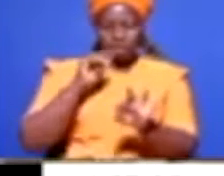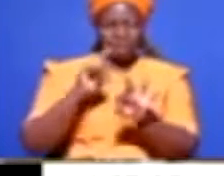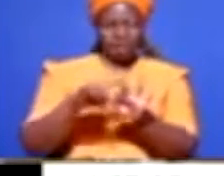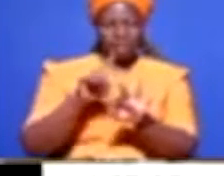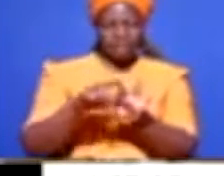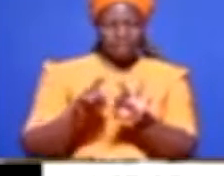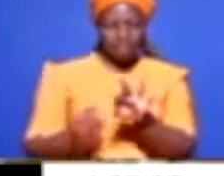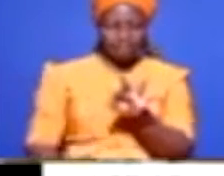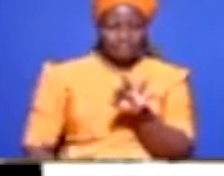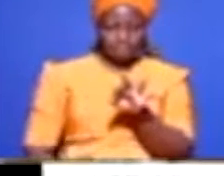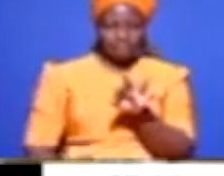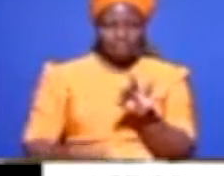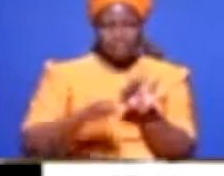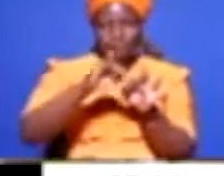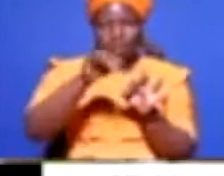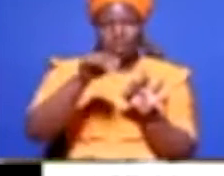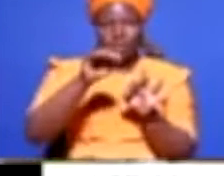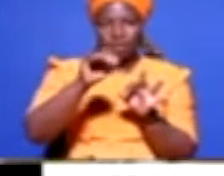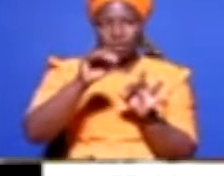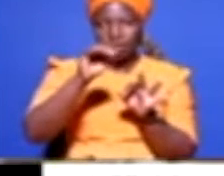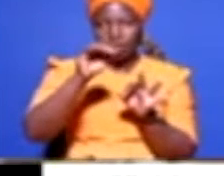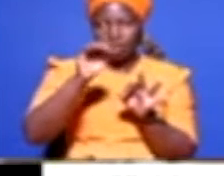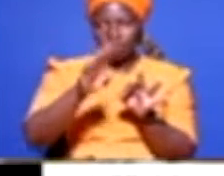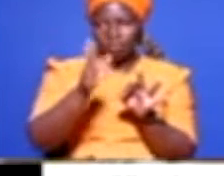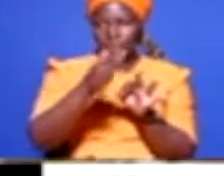Number three, Job Ngara,